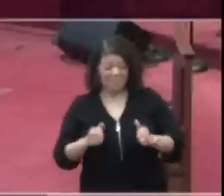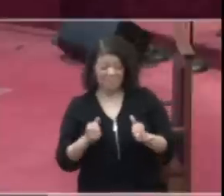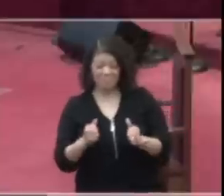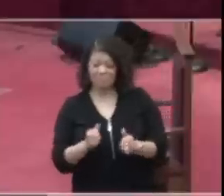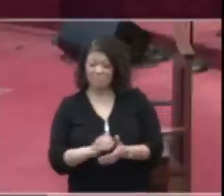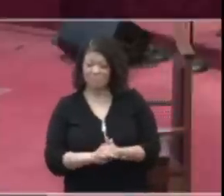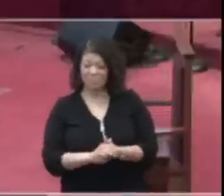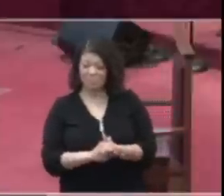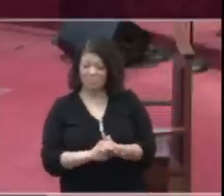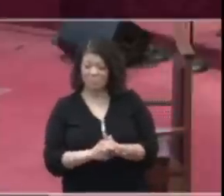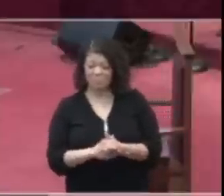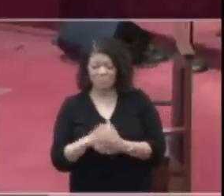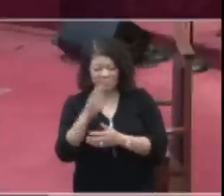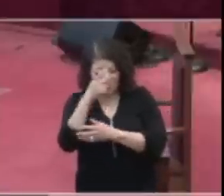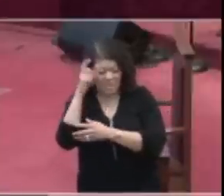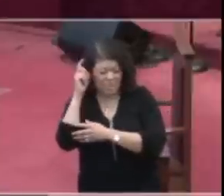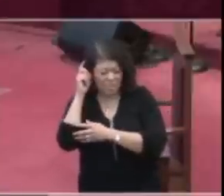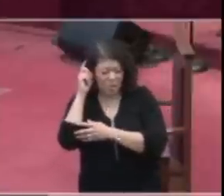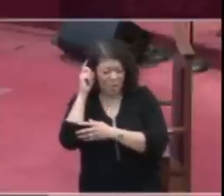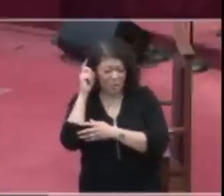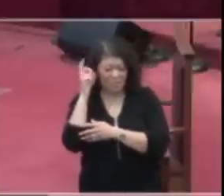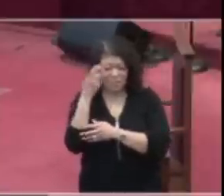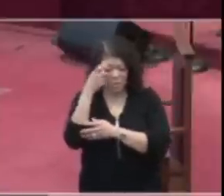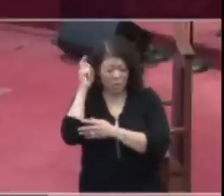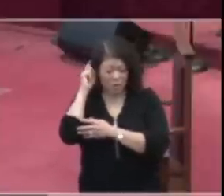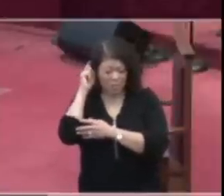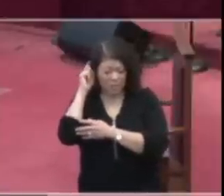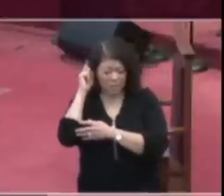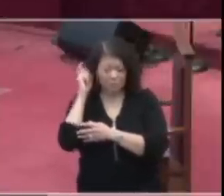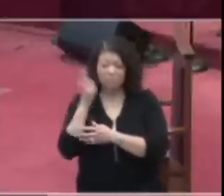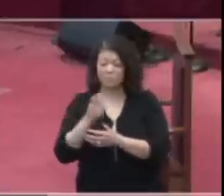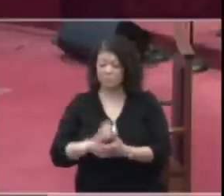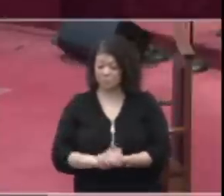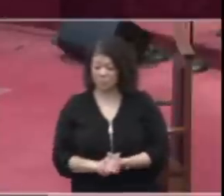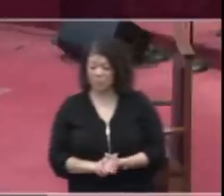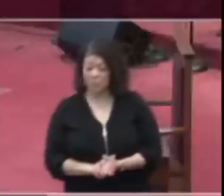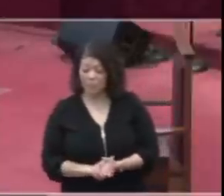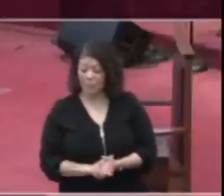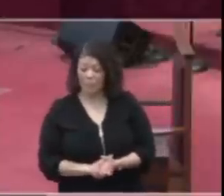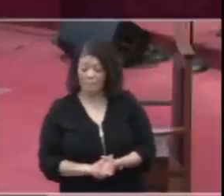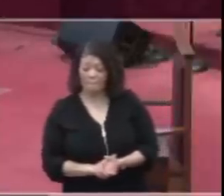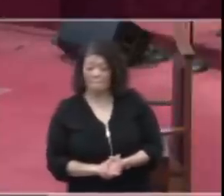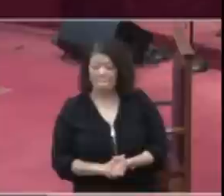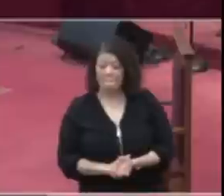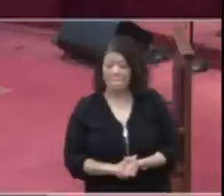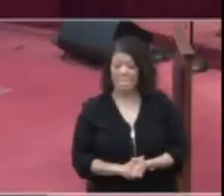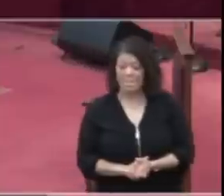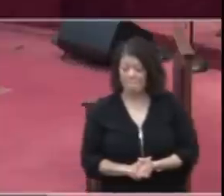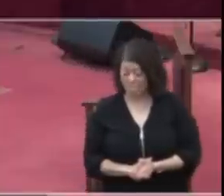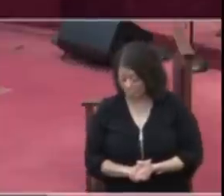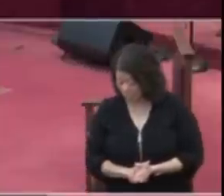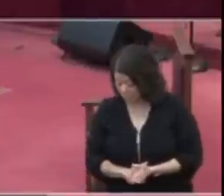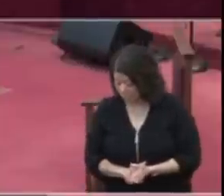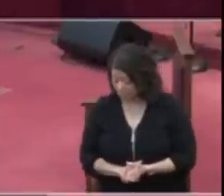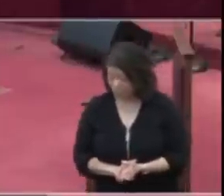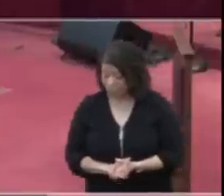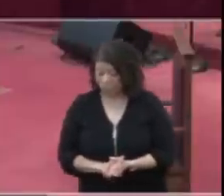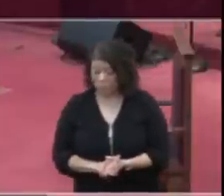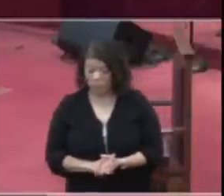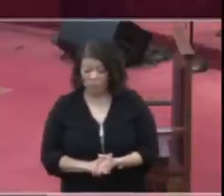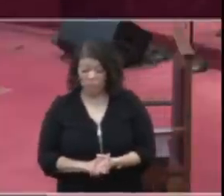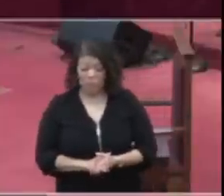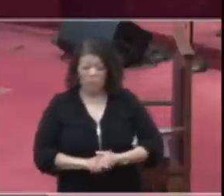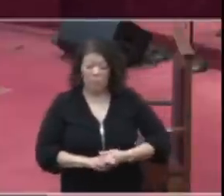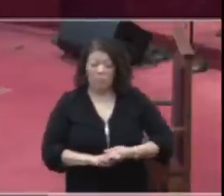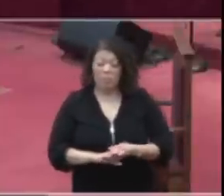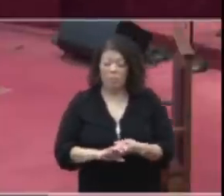in conversation with 2 Christians about a task that needed to